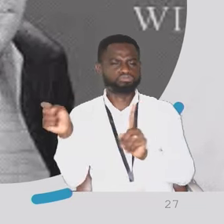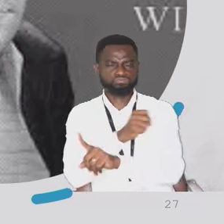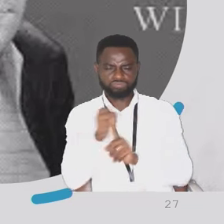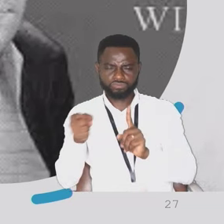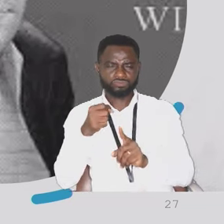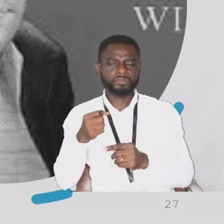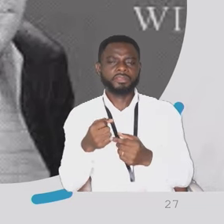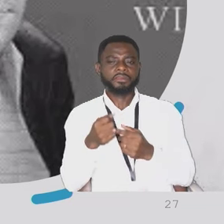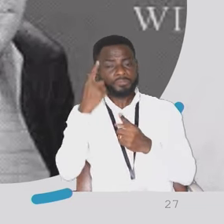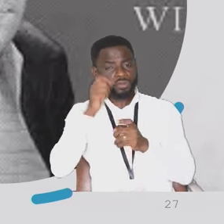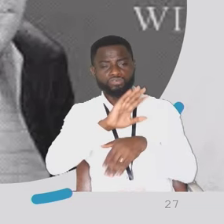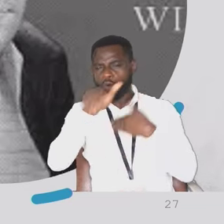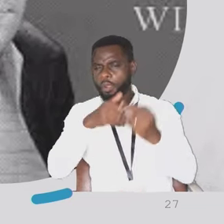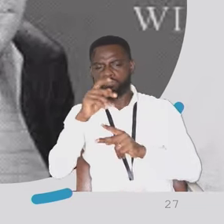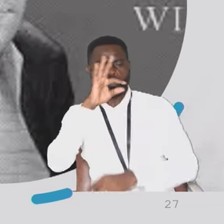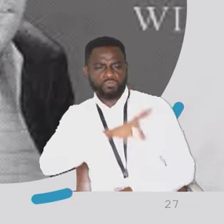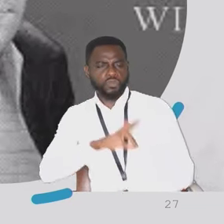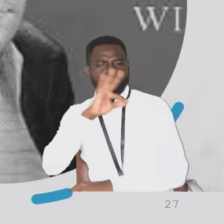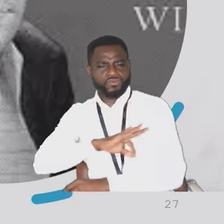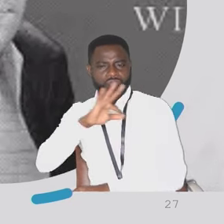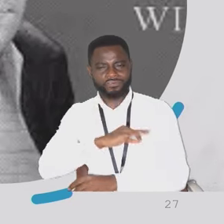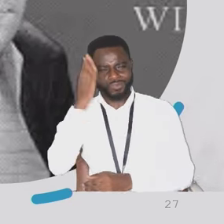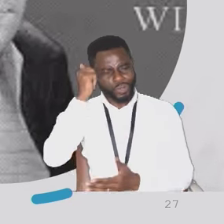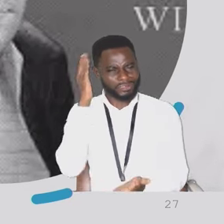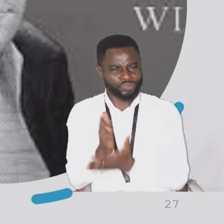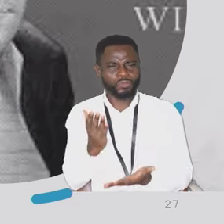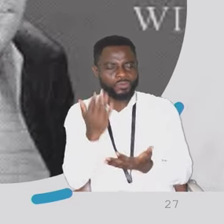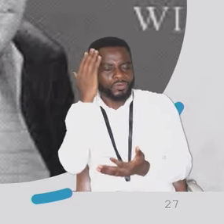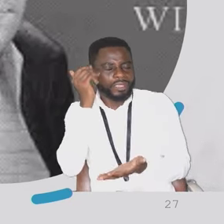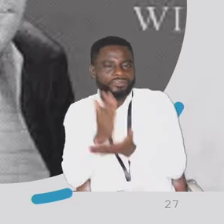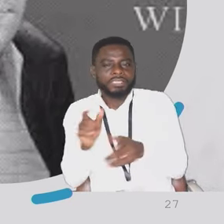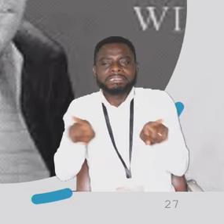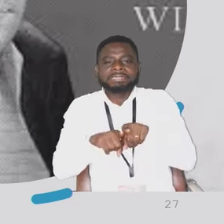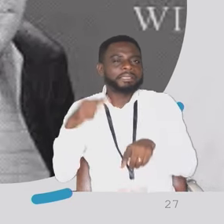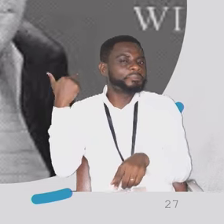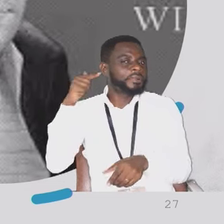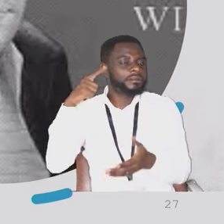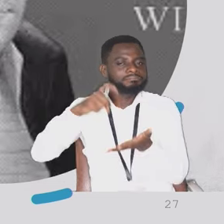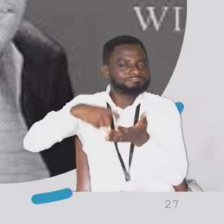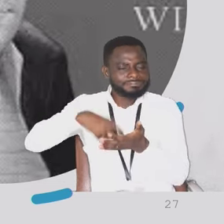because everybody was gaining. So who are you to come and tell us that we should stop, like Galam say?